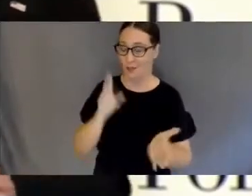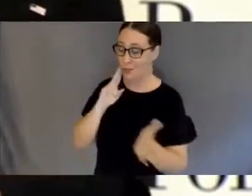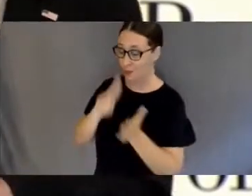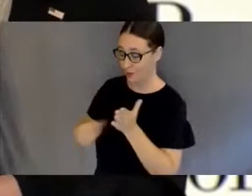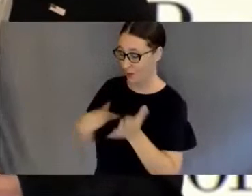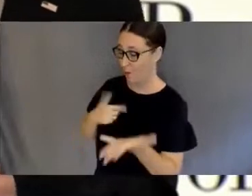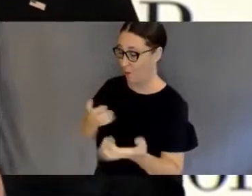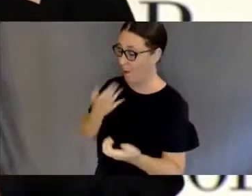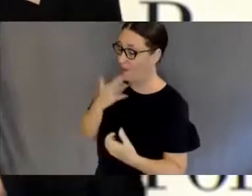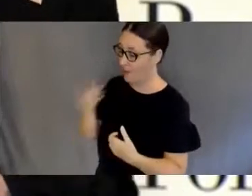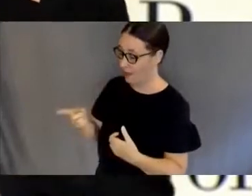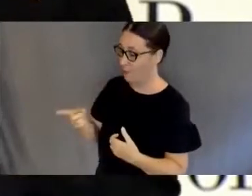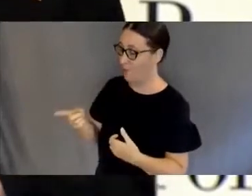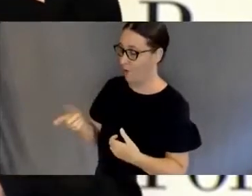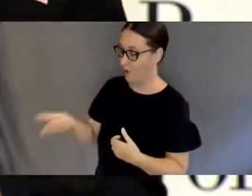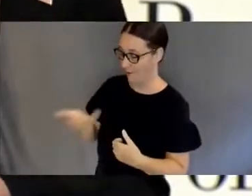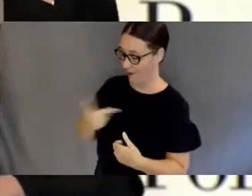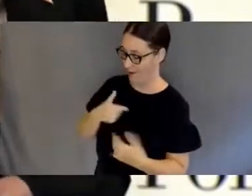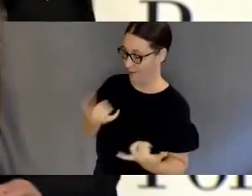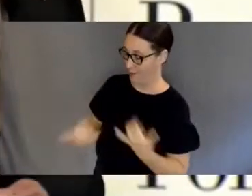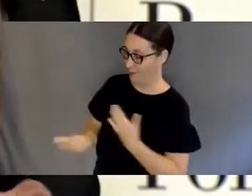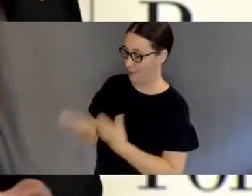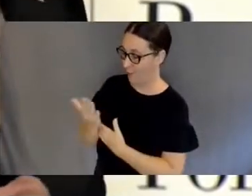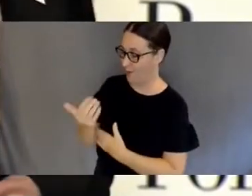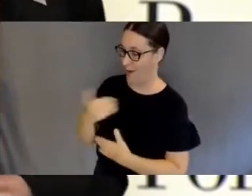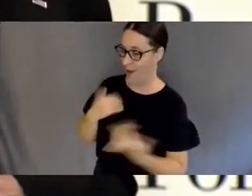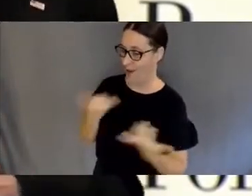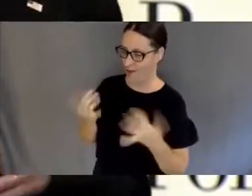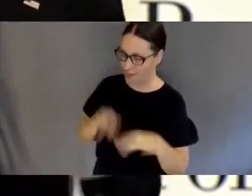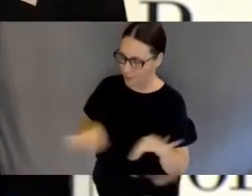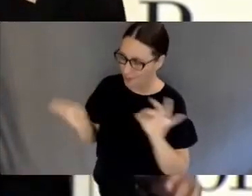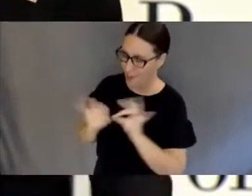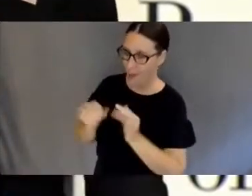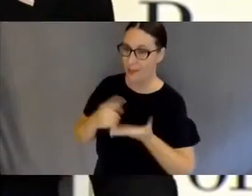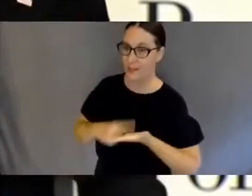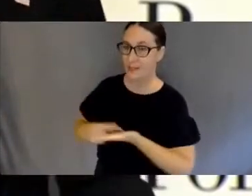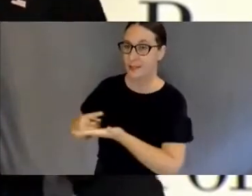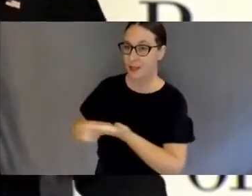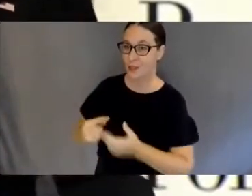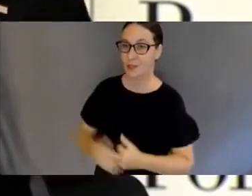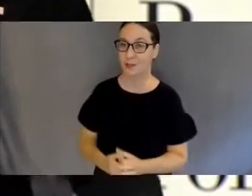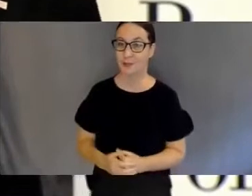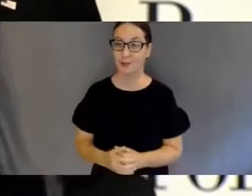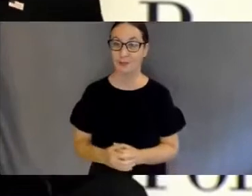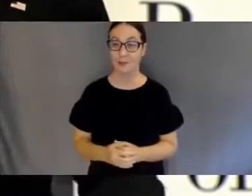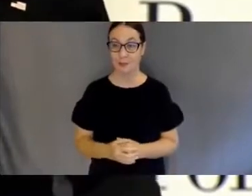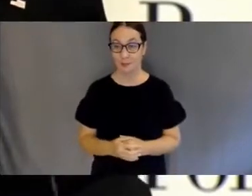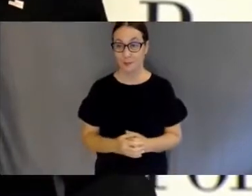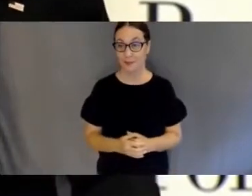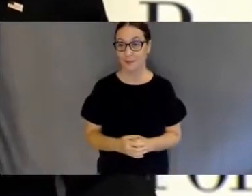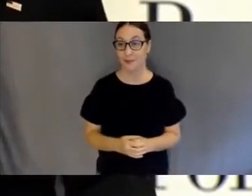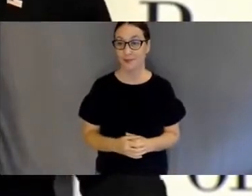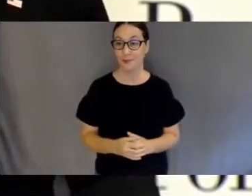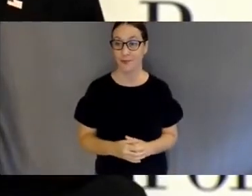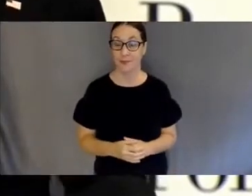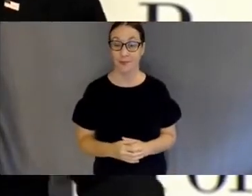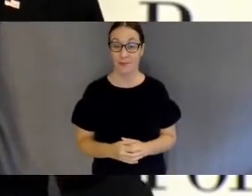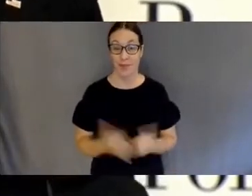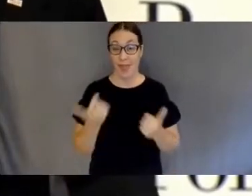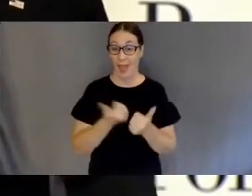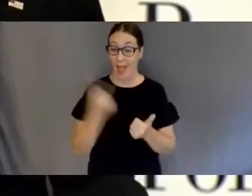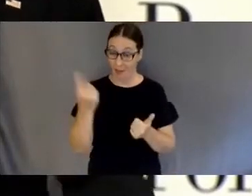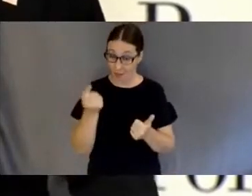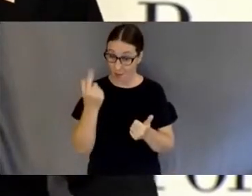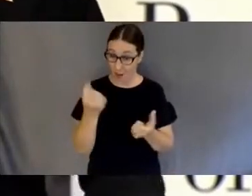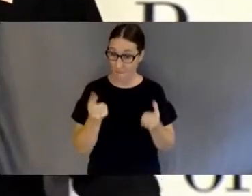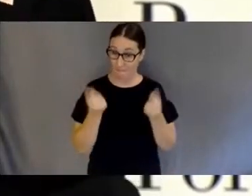me to share this morning with you to have this very important discussion. And to everyone, there are many leaders in this room. It's